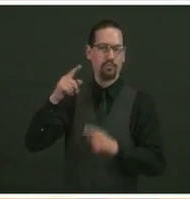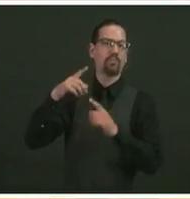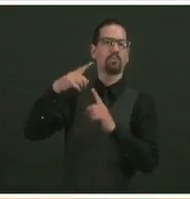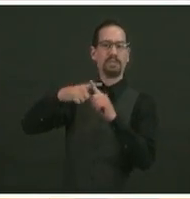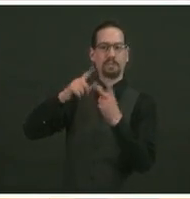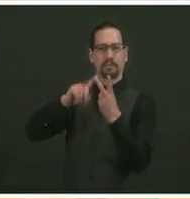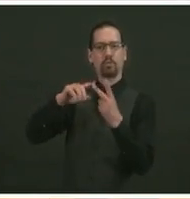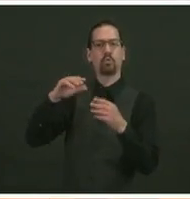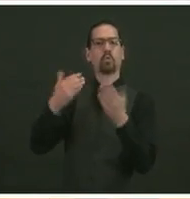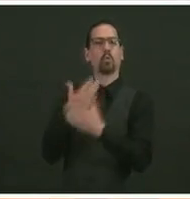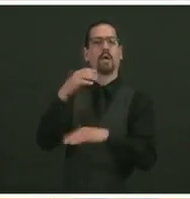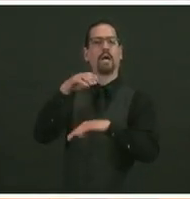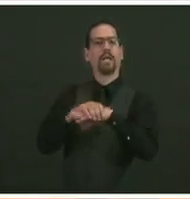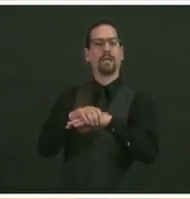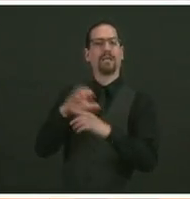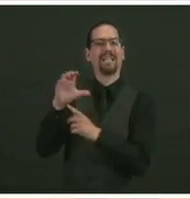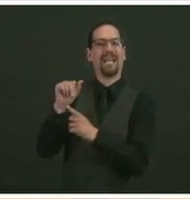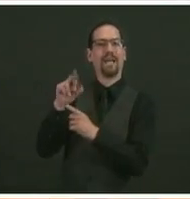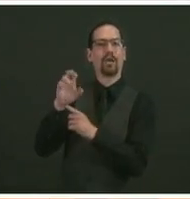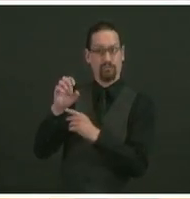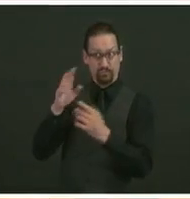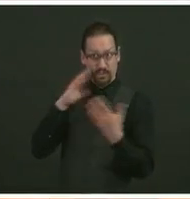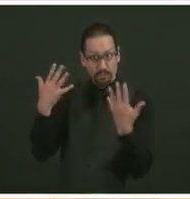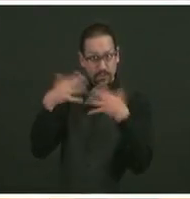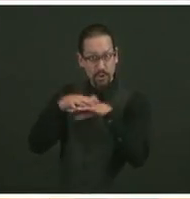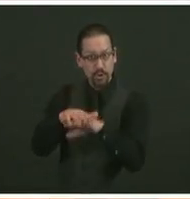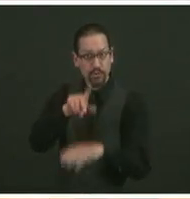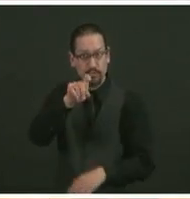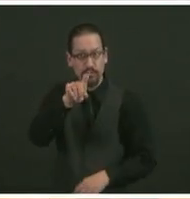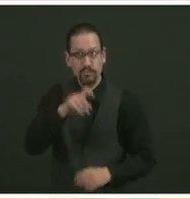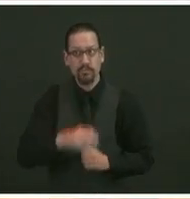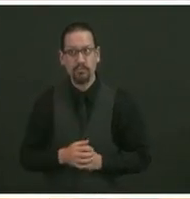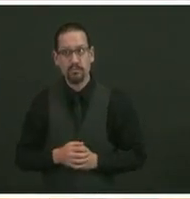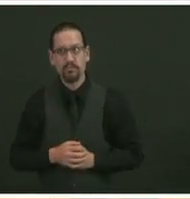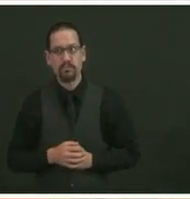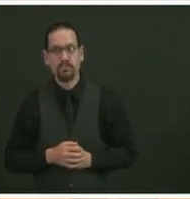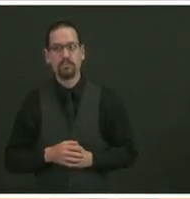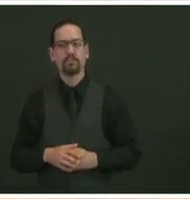this reconfiguration that you've discussed? Excellent question. So